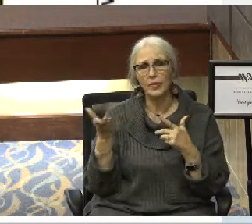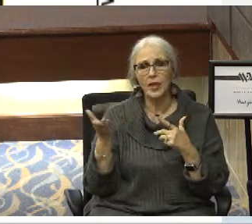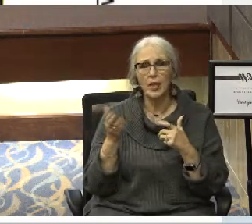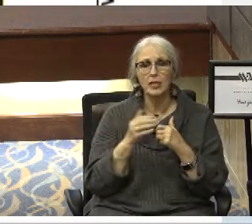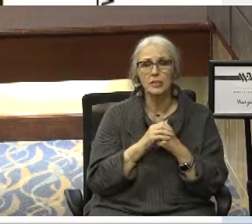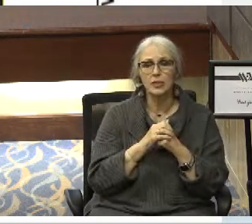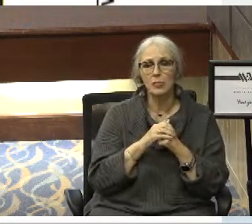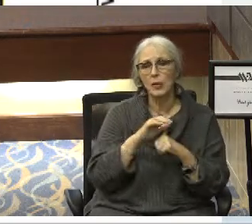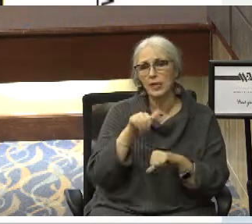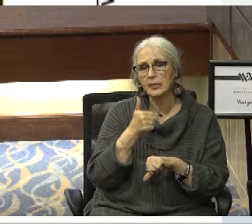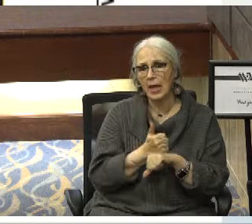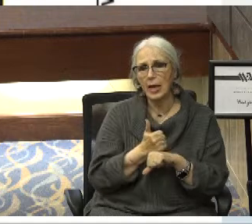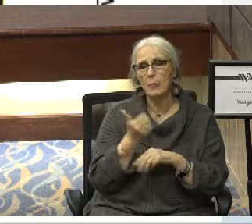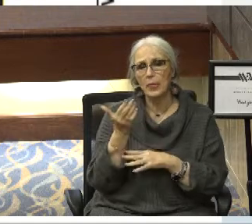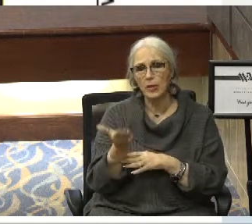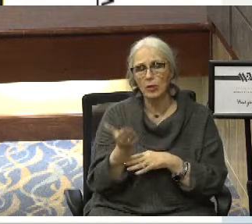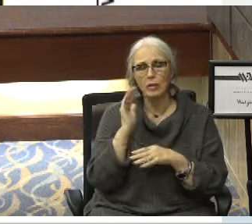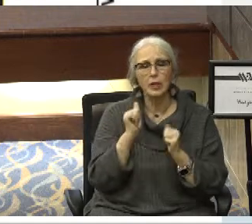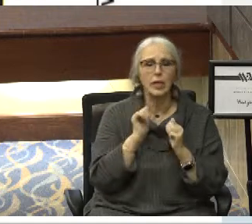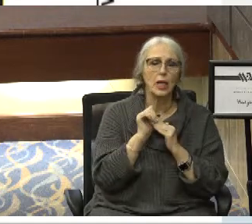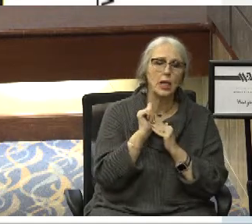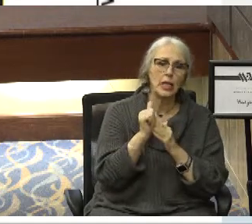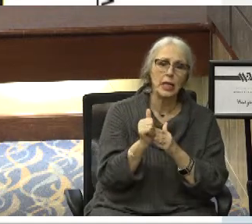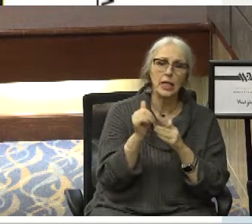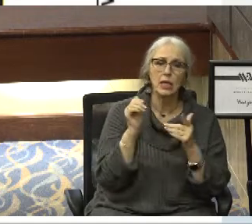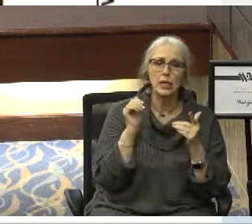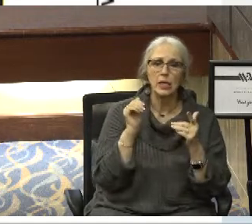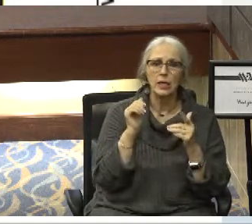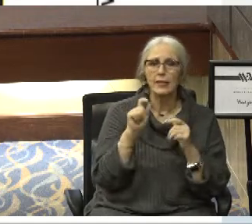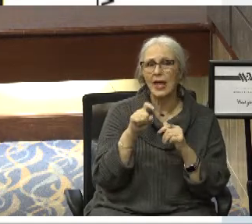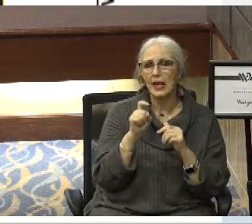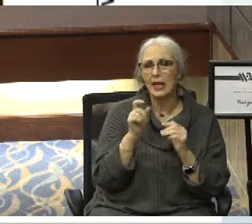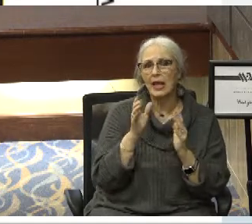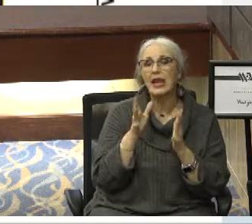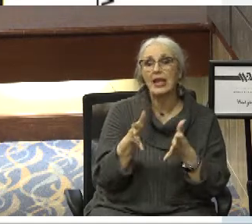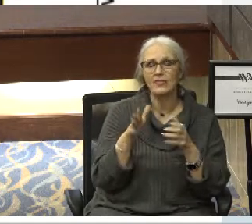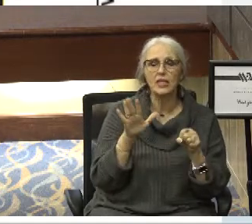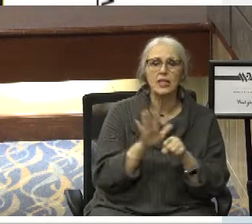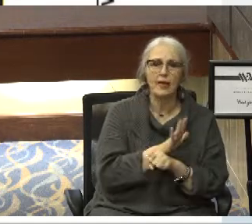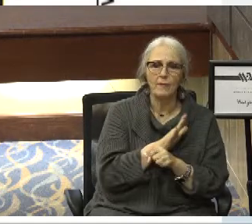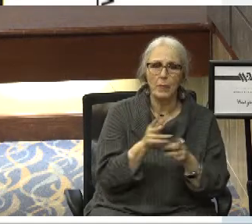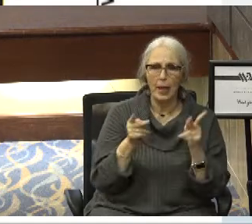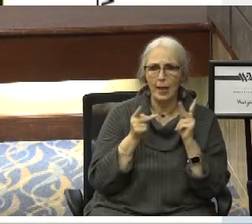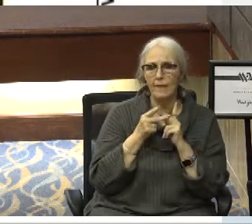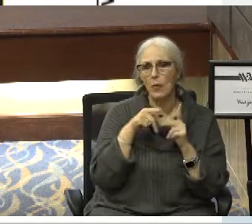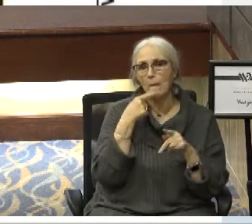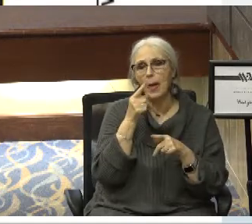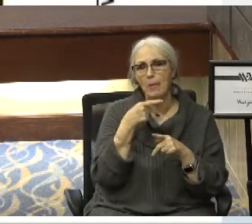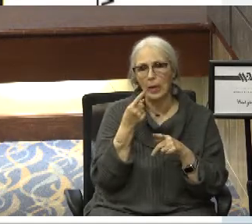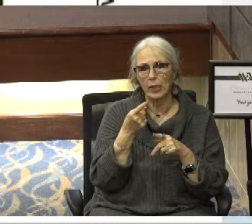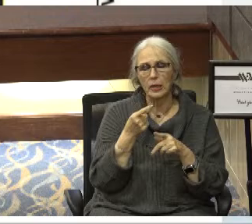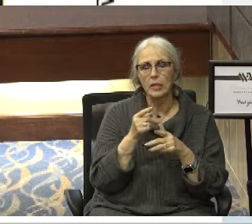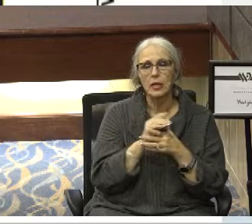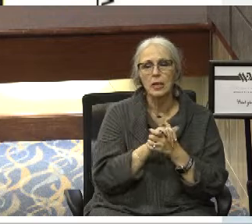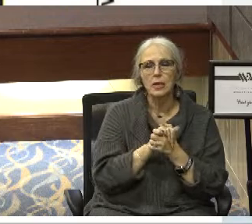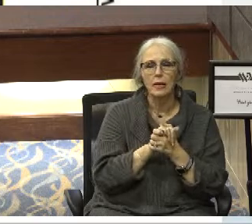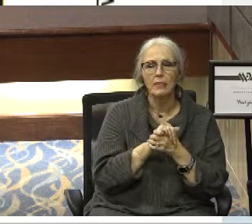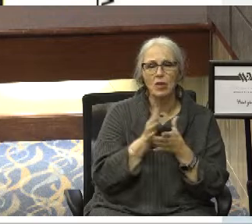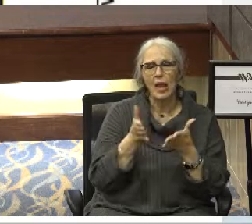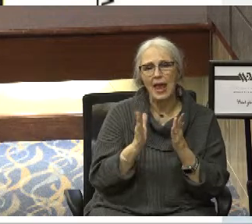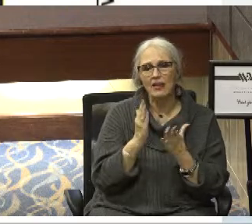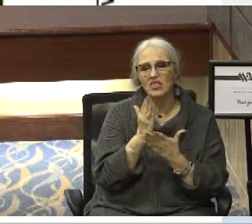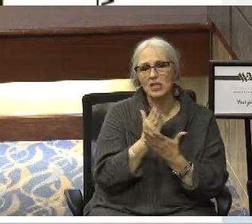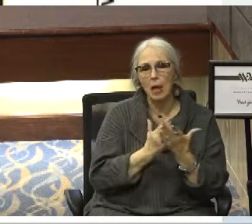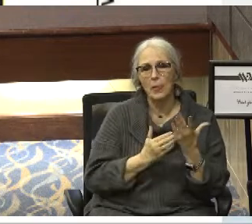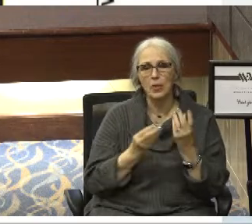lines down there, so that leaves enough space for public right-of-way while allowing some of those properties